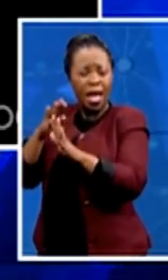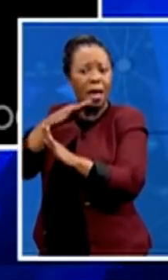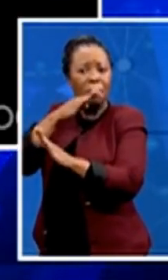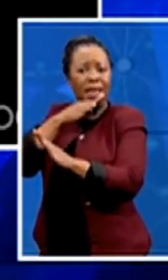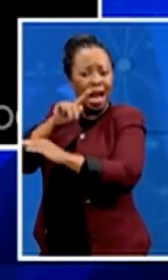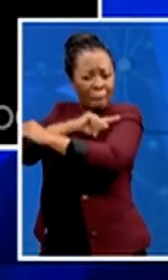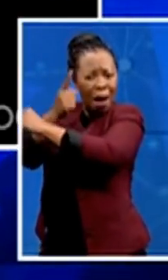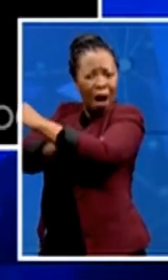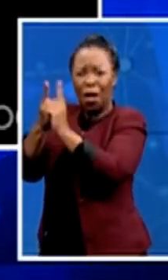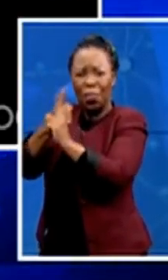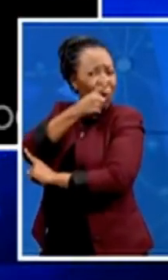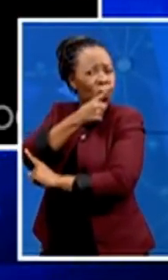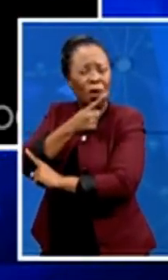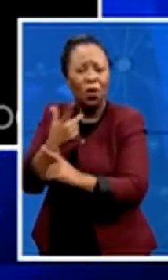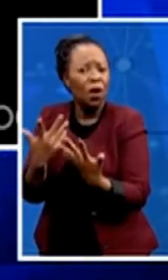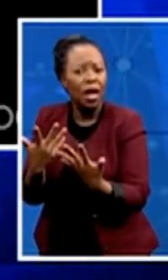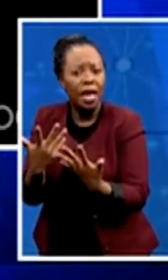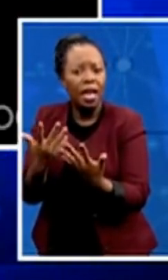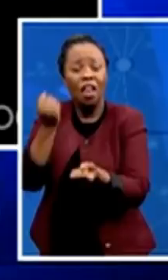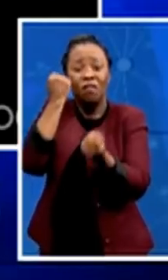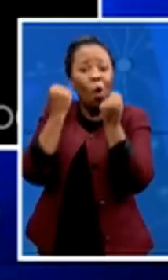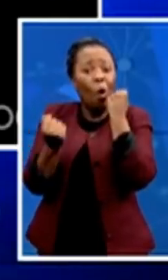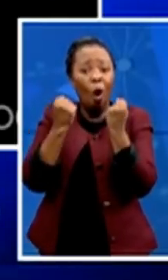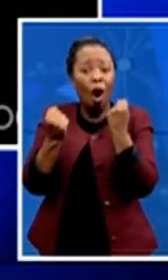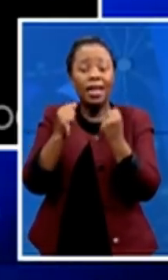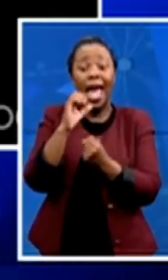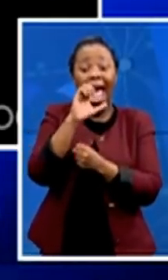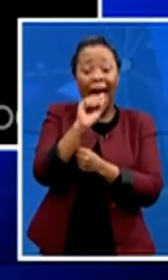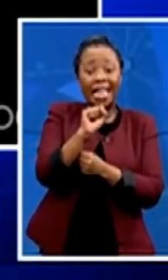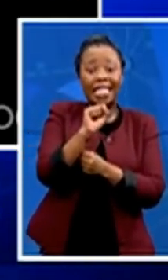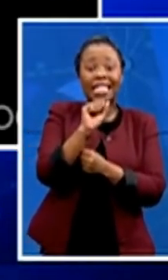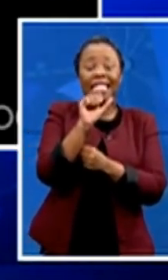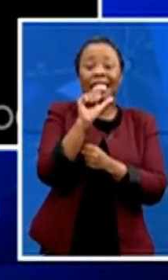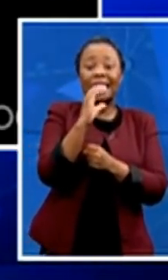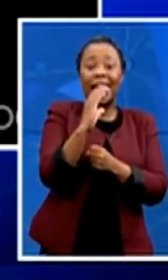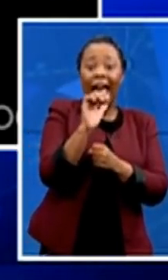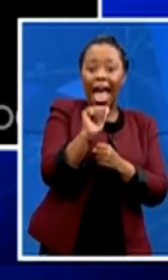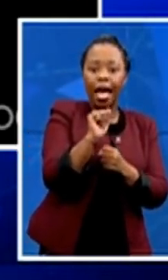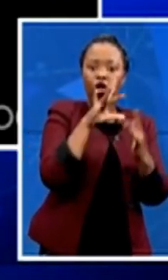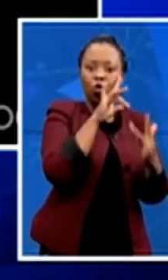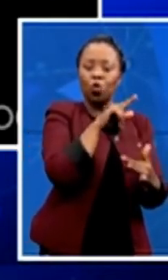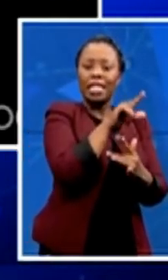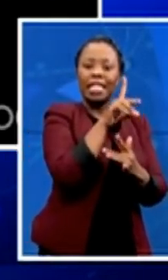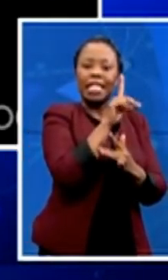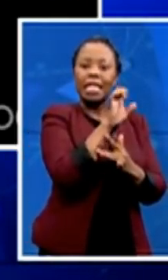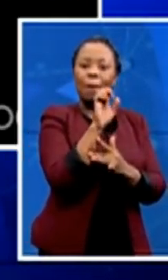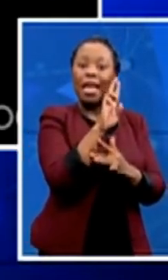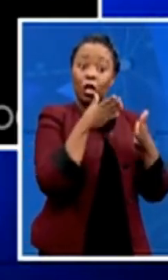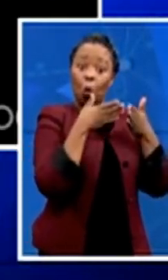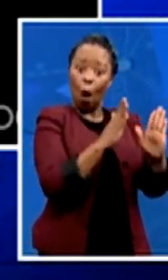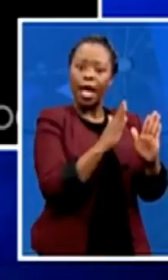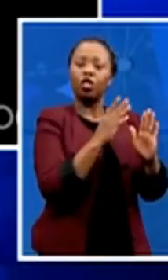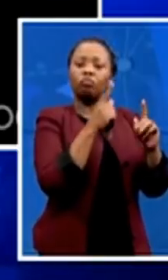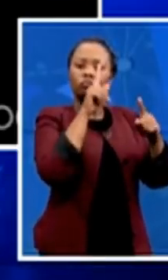court, as the SCA did, chooses the De Beers way, then it is vindicating Mr. De Beers'